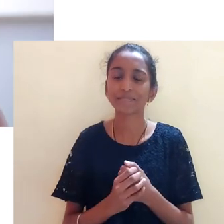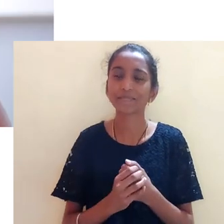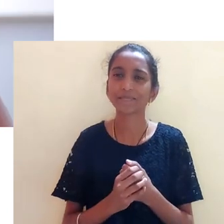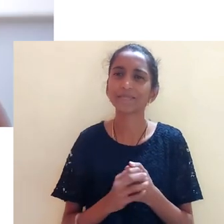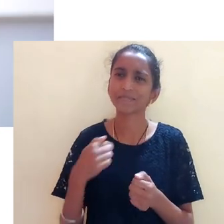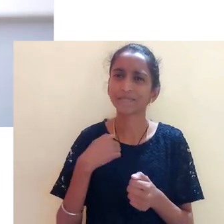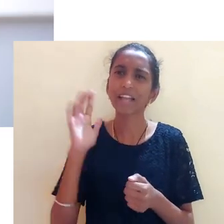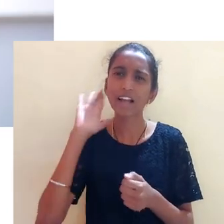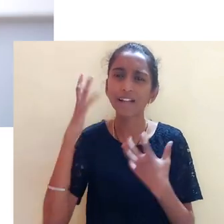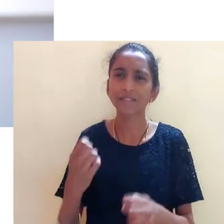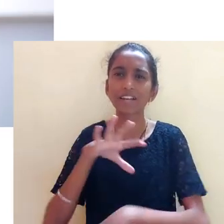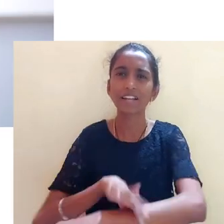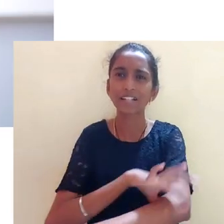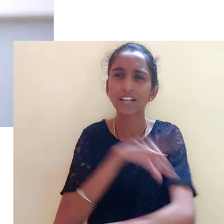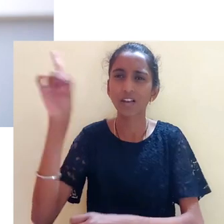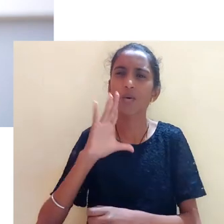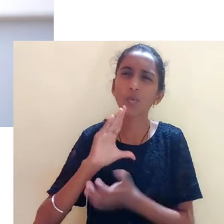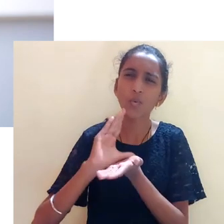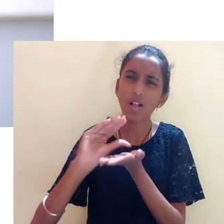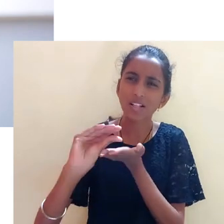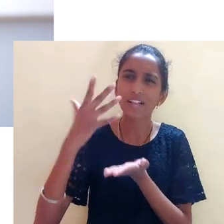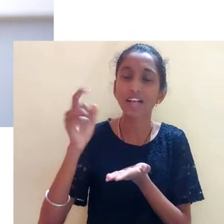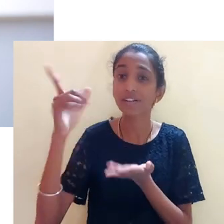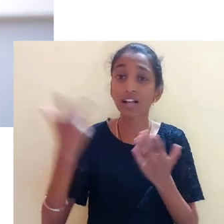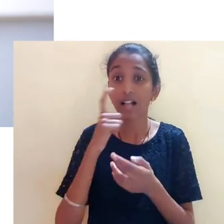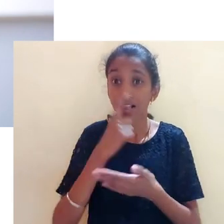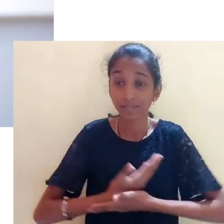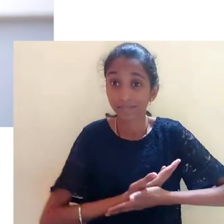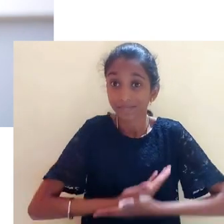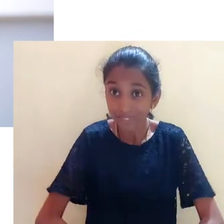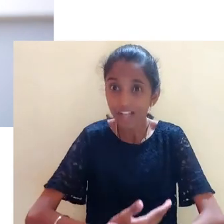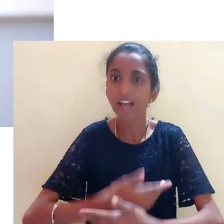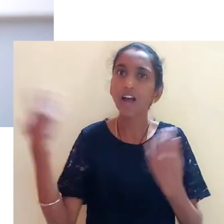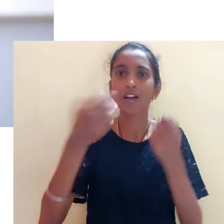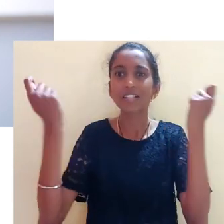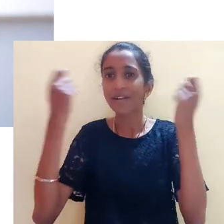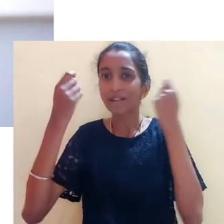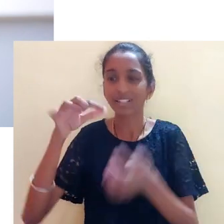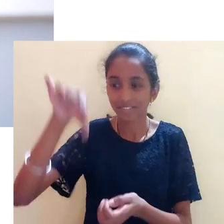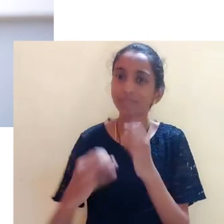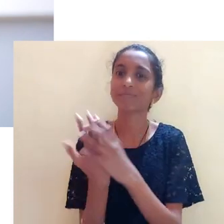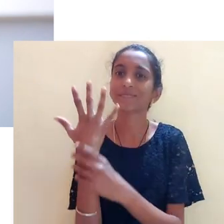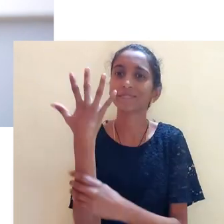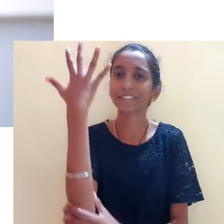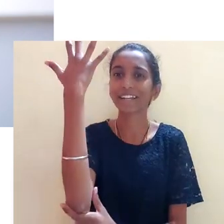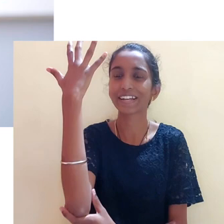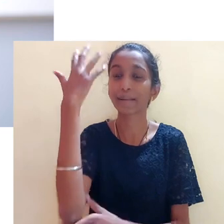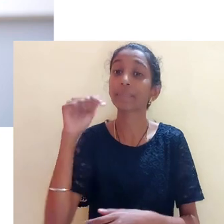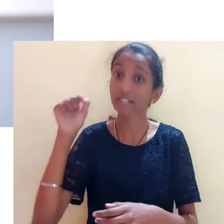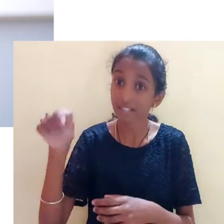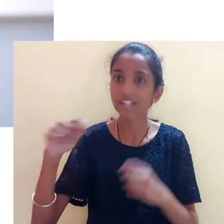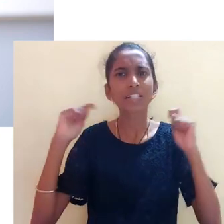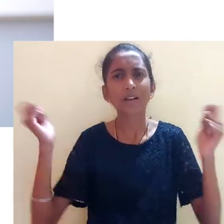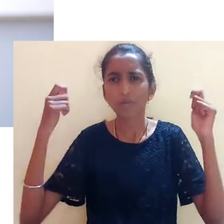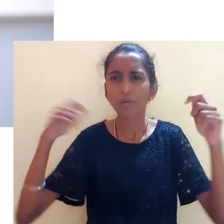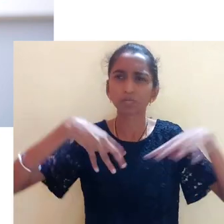I've heard in Rajasthan, there's a village that celebrates the birth of a girl child by planting a tree. Oh. So, like, there's the